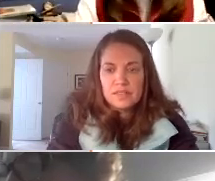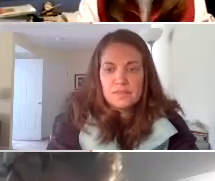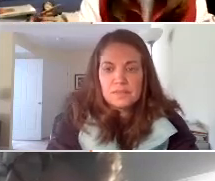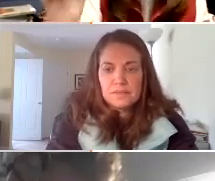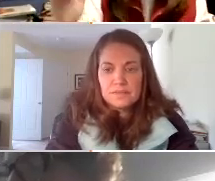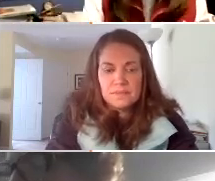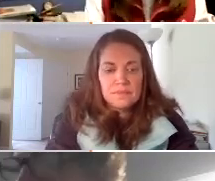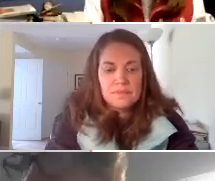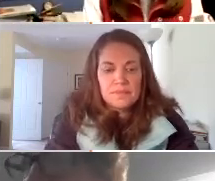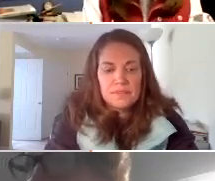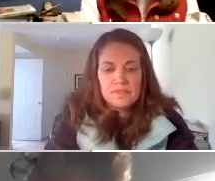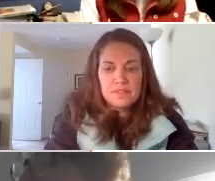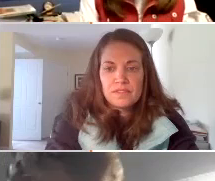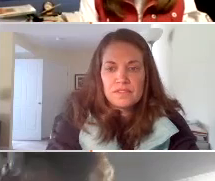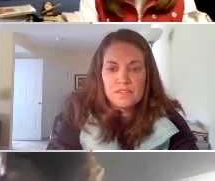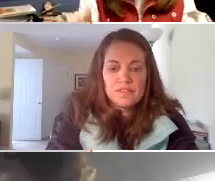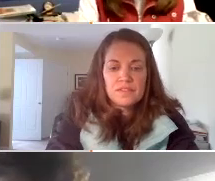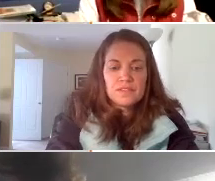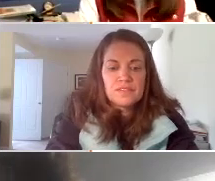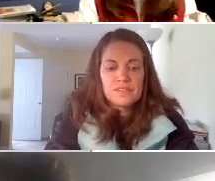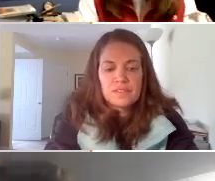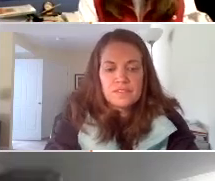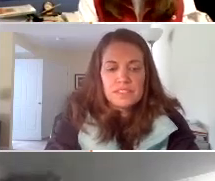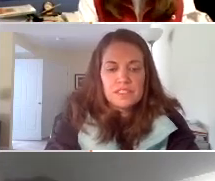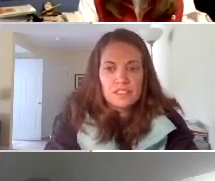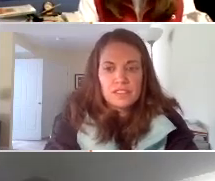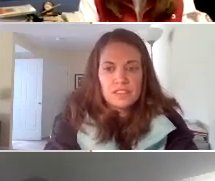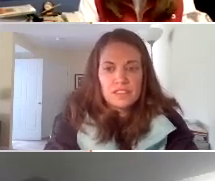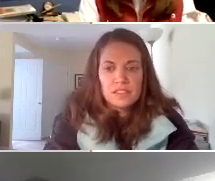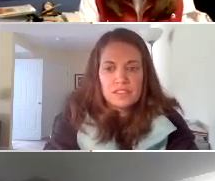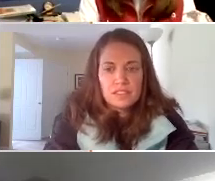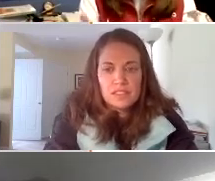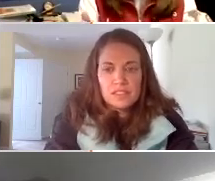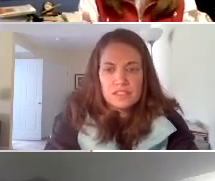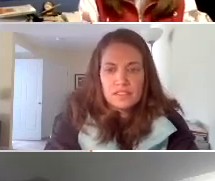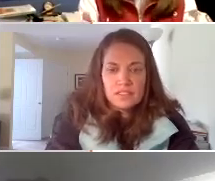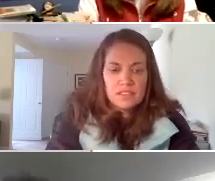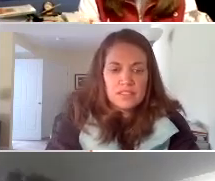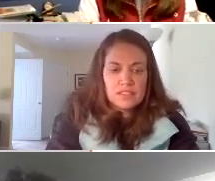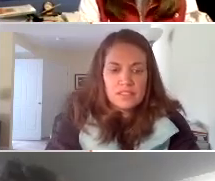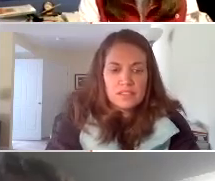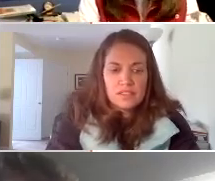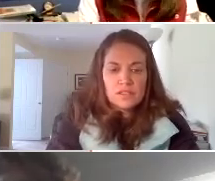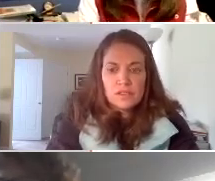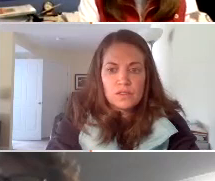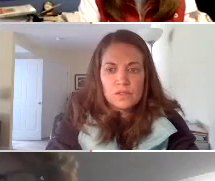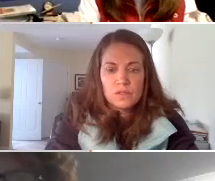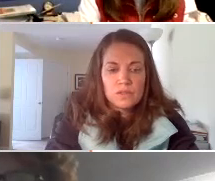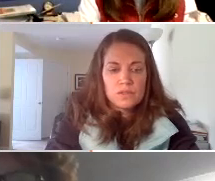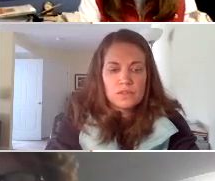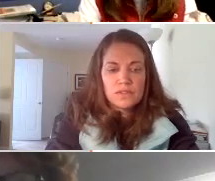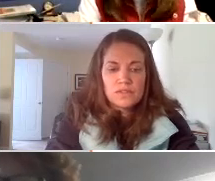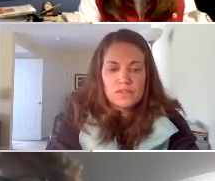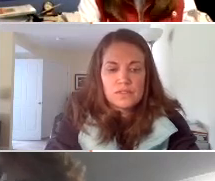And of course, all of these things that we're talking about with the CVI characteristics can be altered